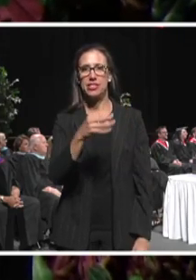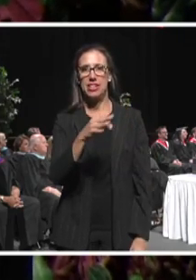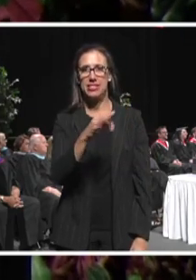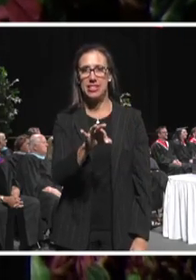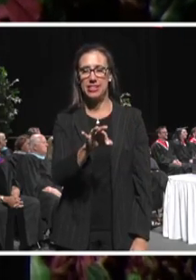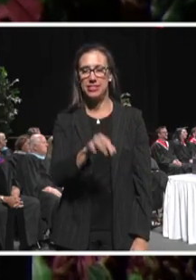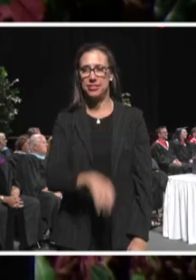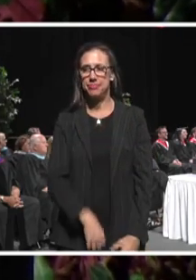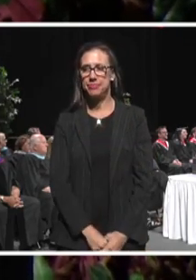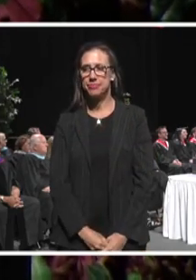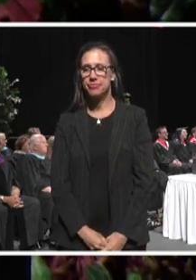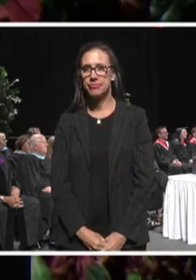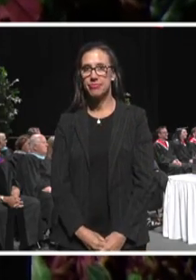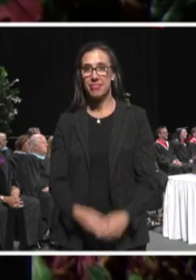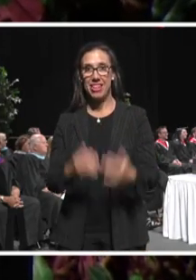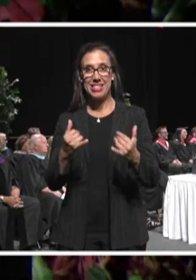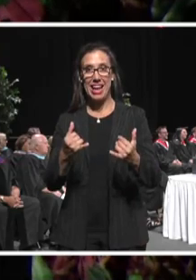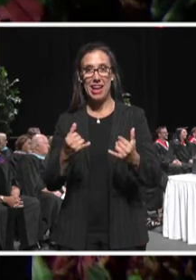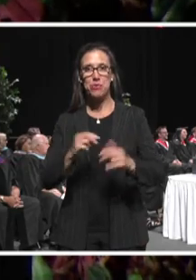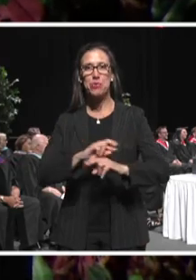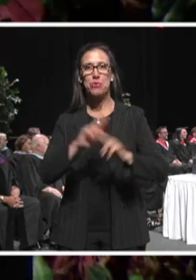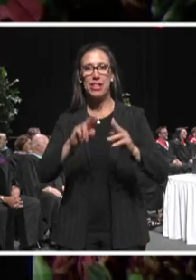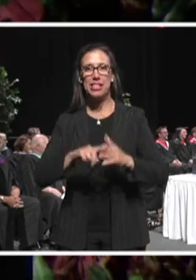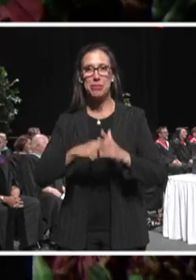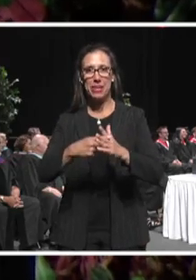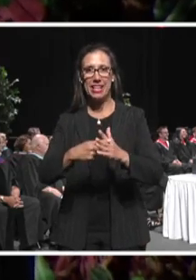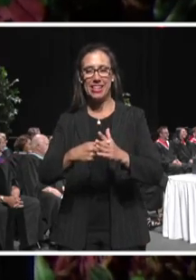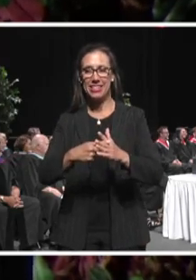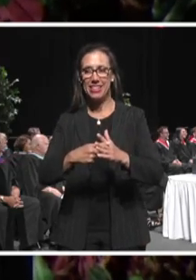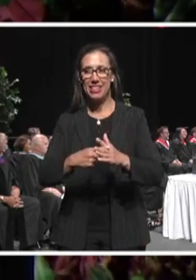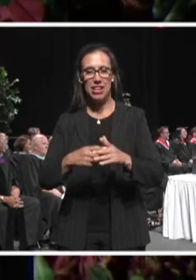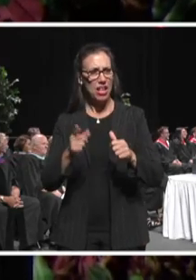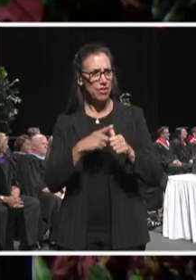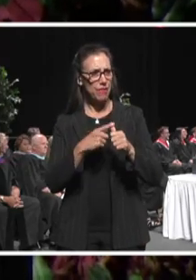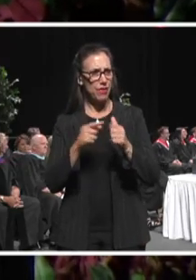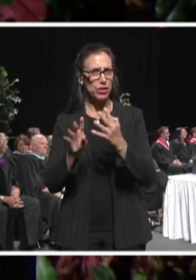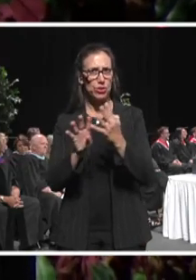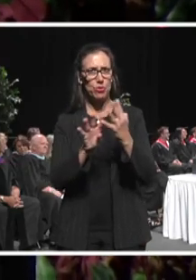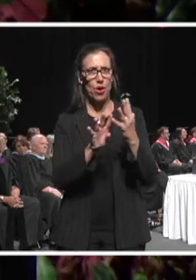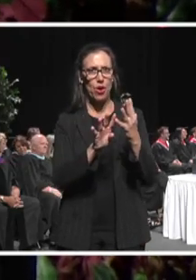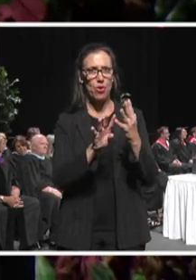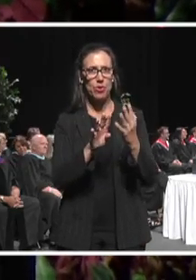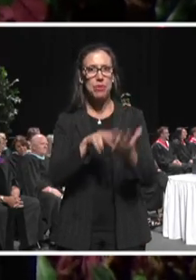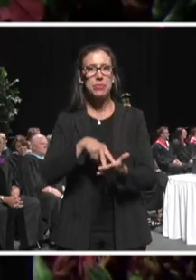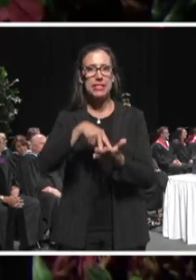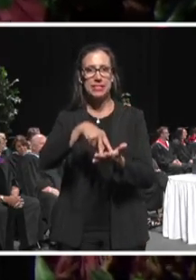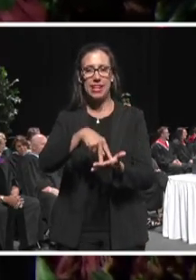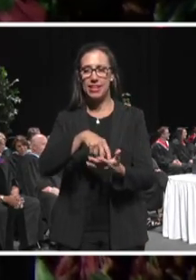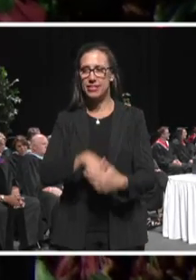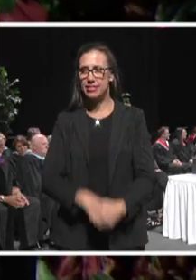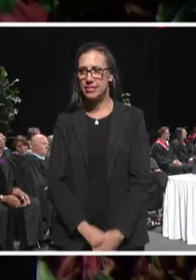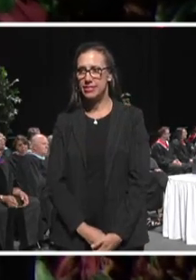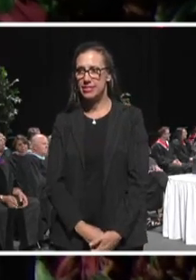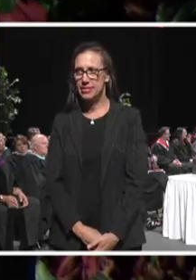2019. We are now ready to begin. If the first row will please rise.